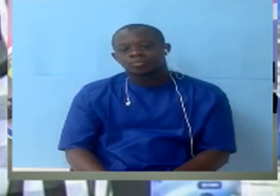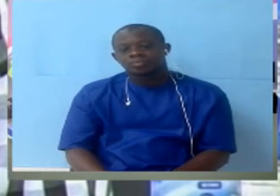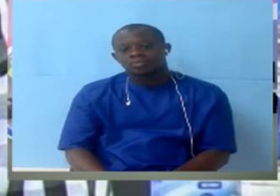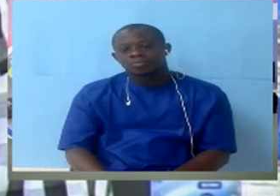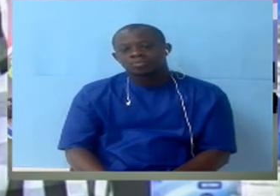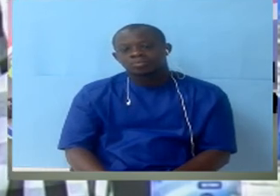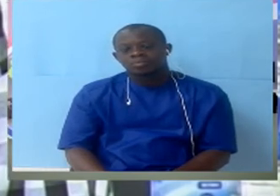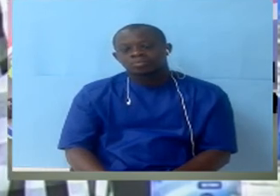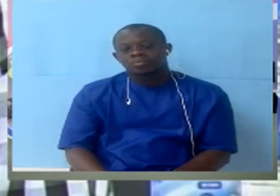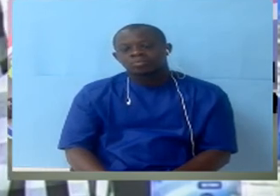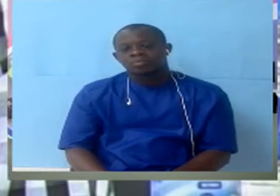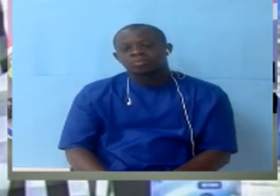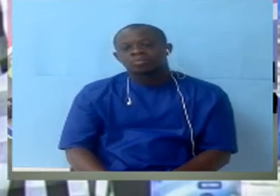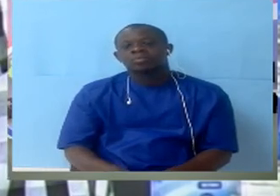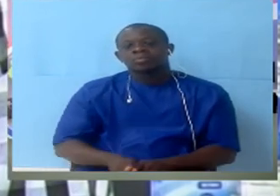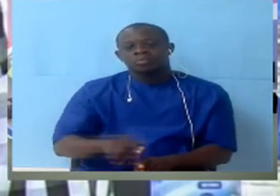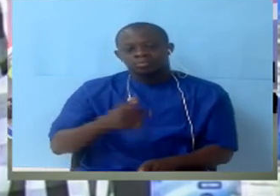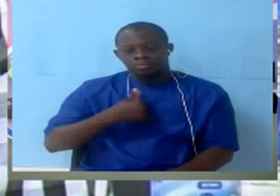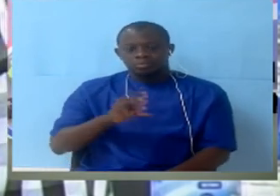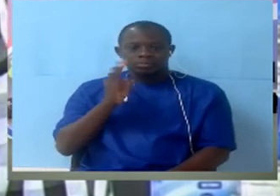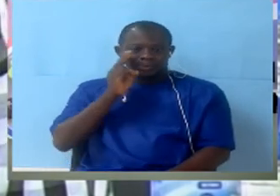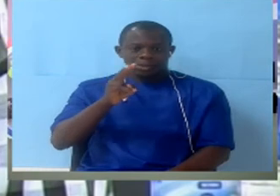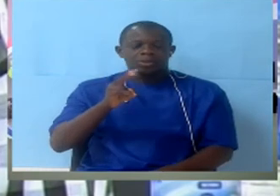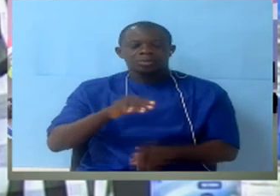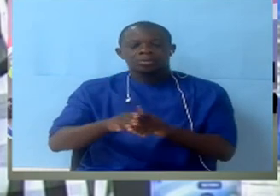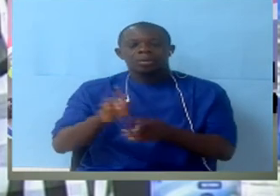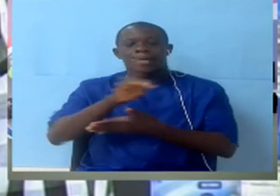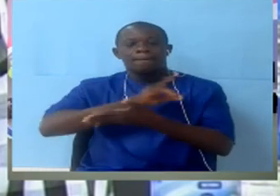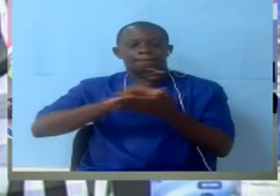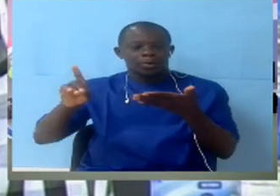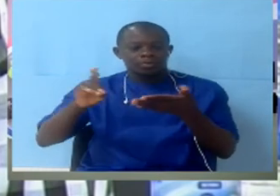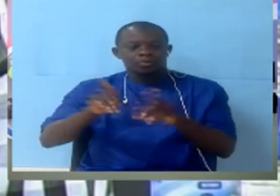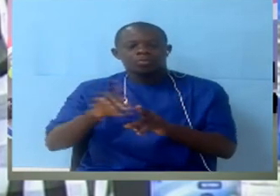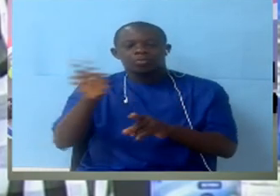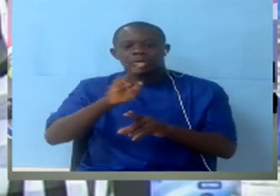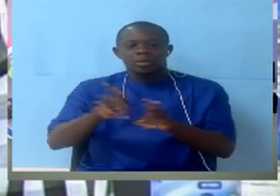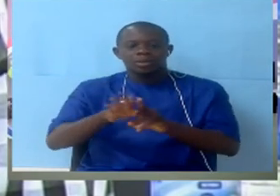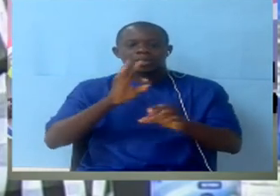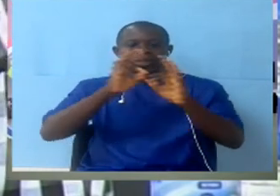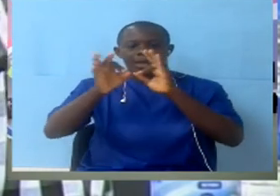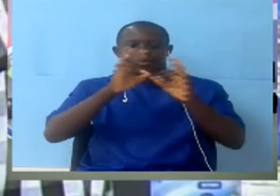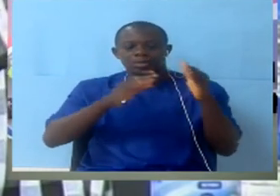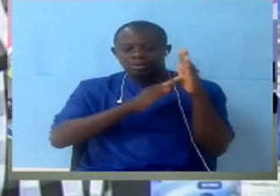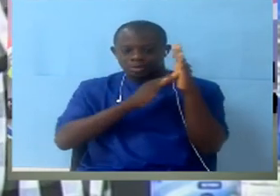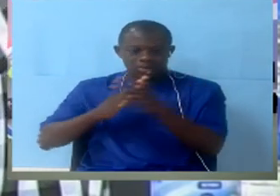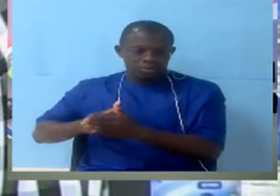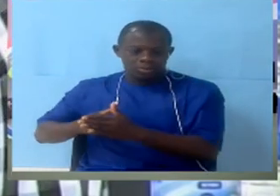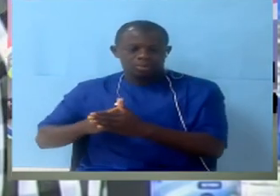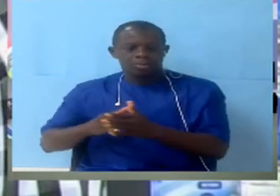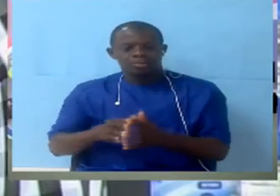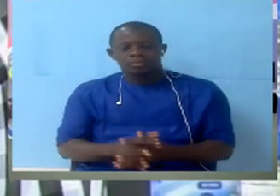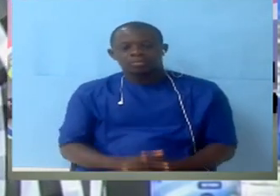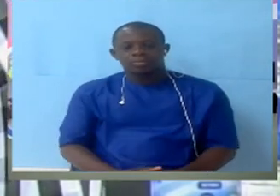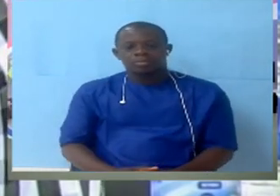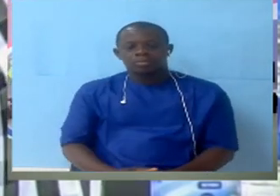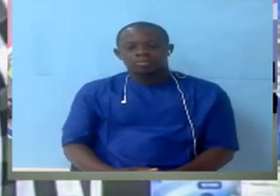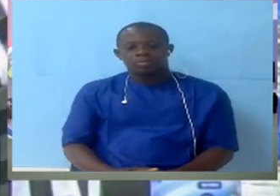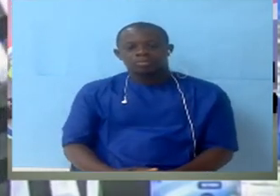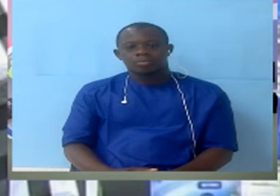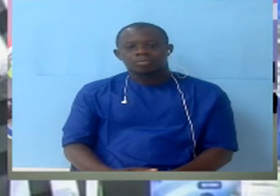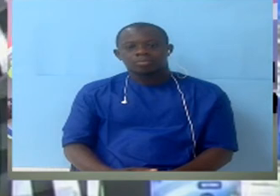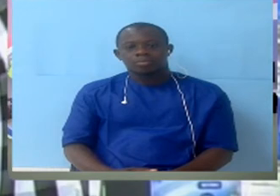Discrimination on who you like. I see it as part of it is tribal discrimination. Like example